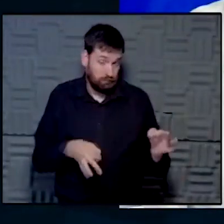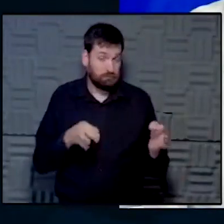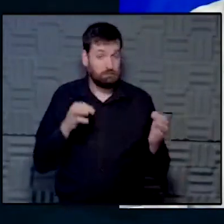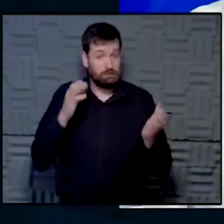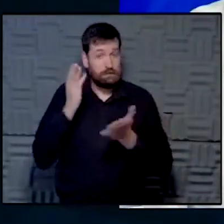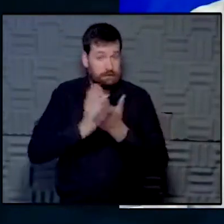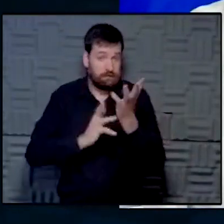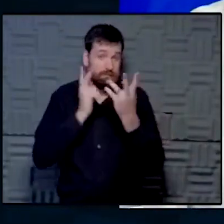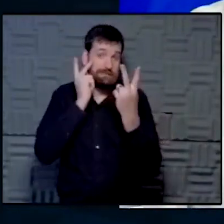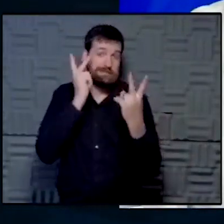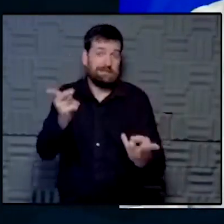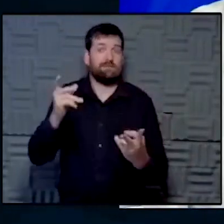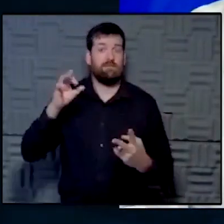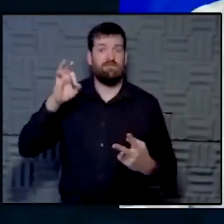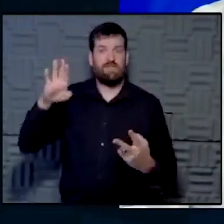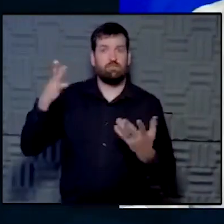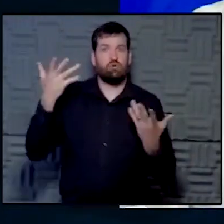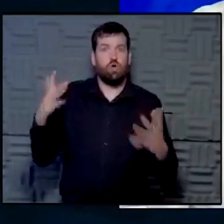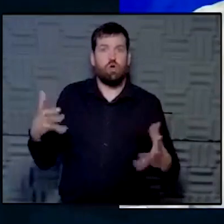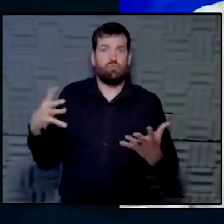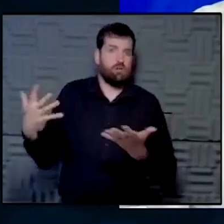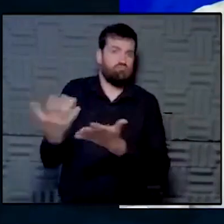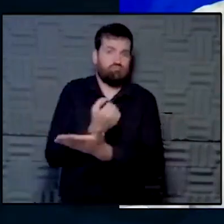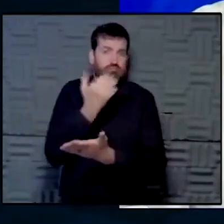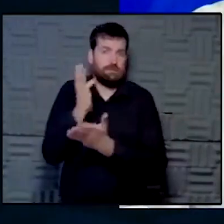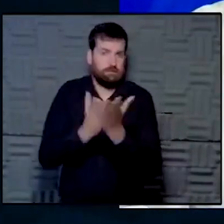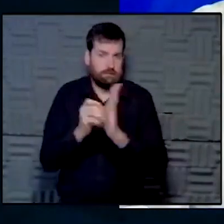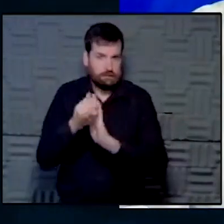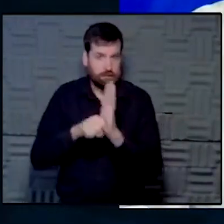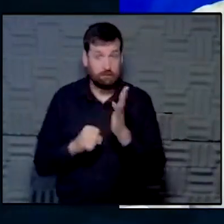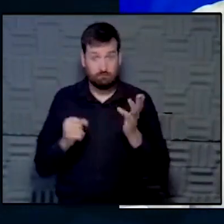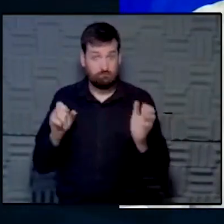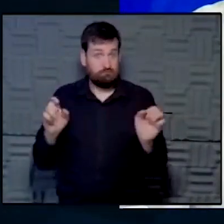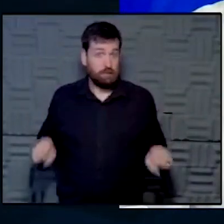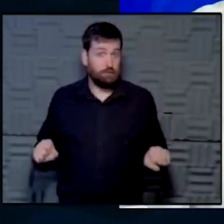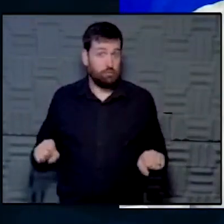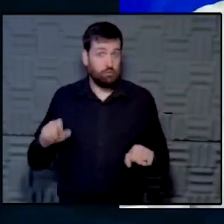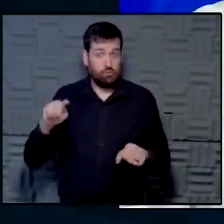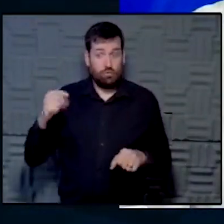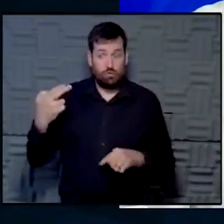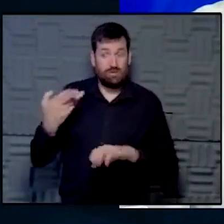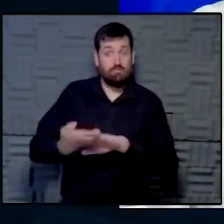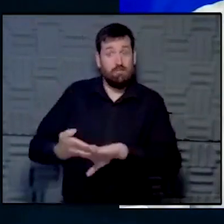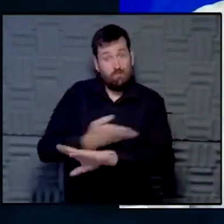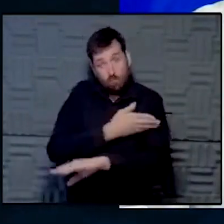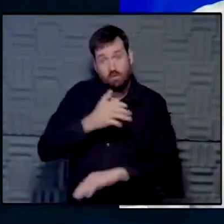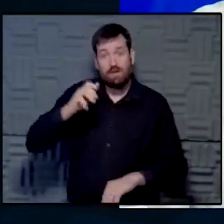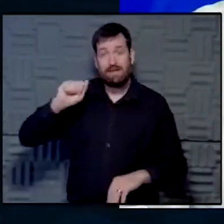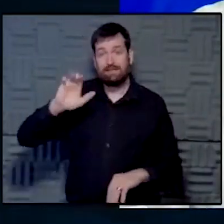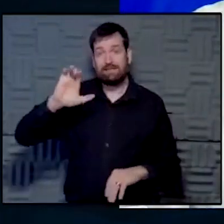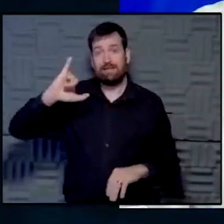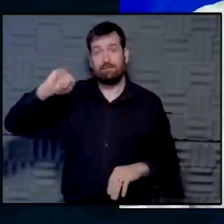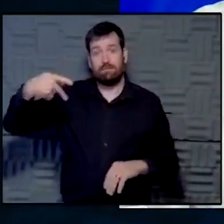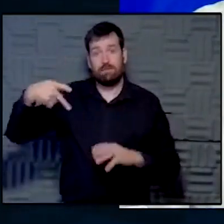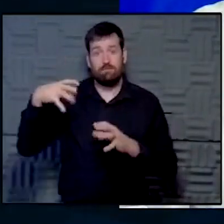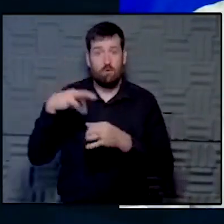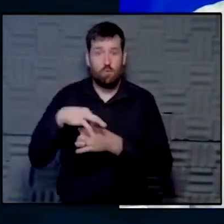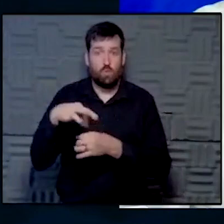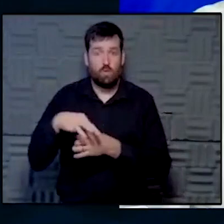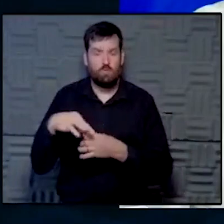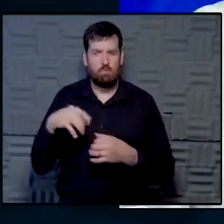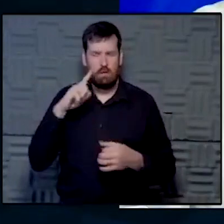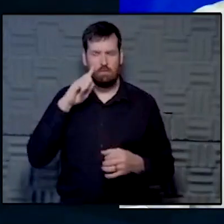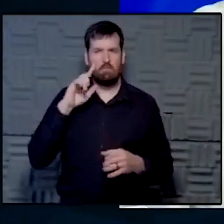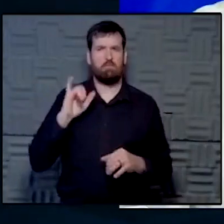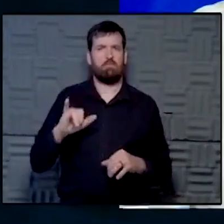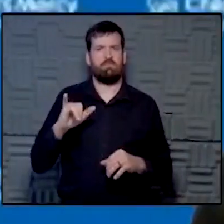on Facebook are already getting it in some states. They were able to get it even Thursday before the ACIP vote came through, which I thought was funny.